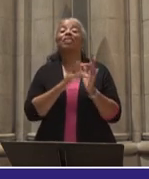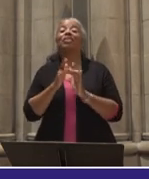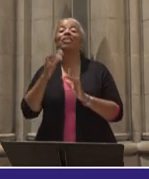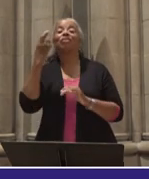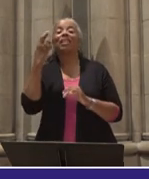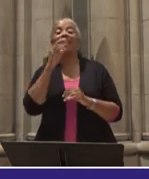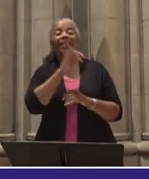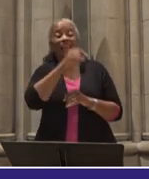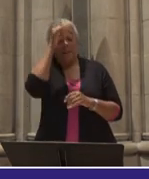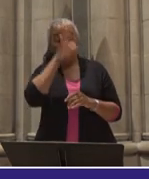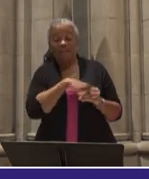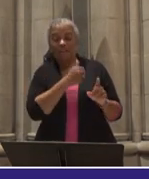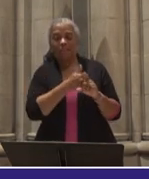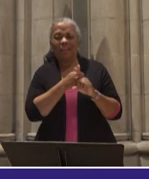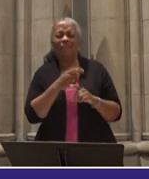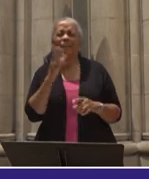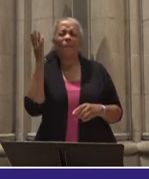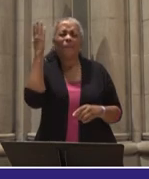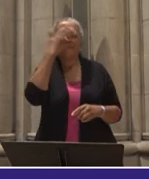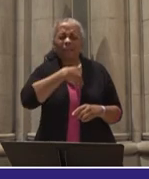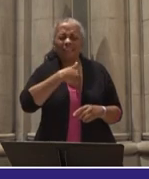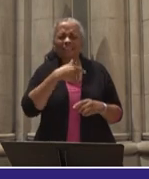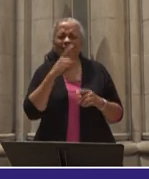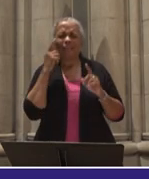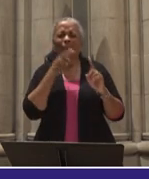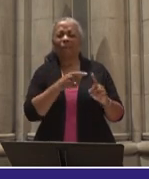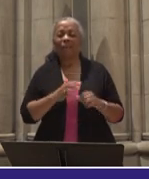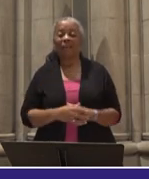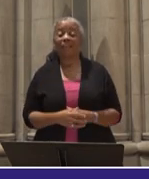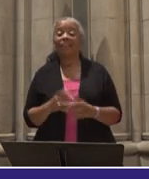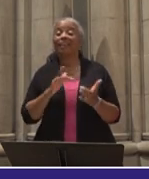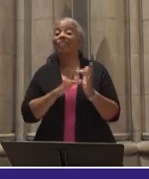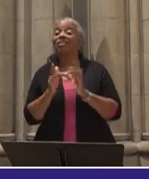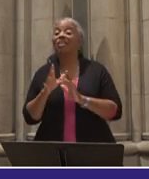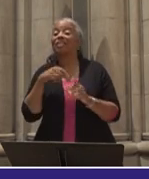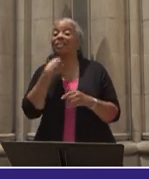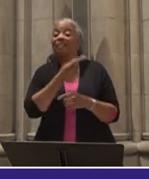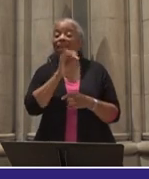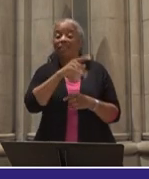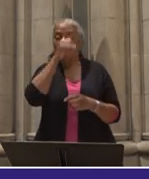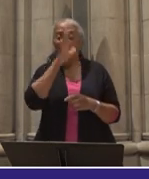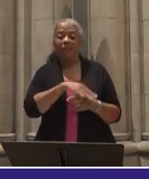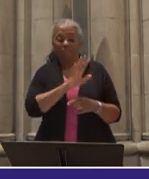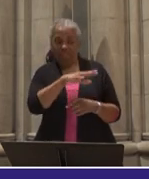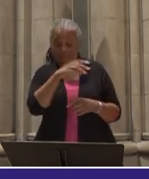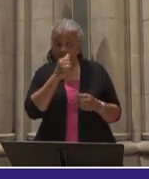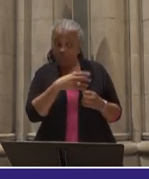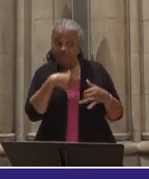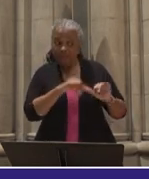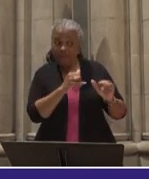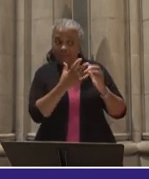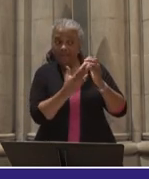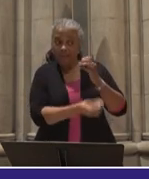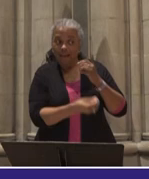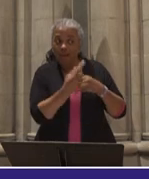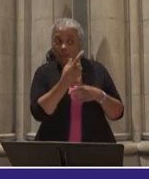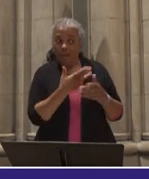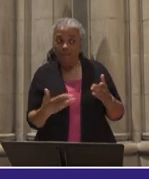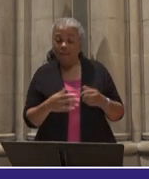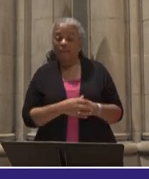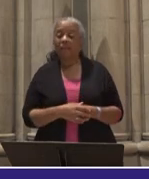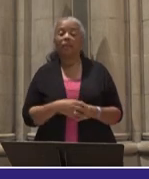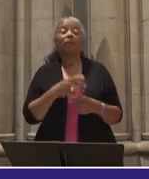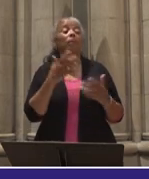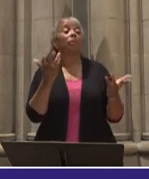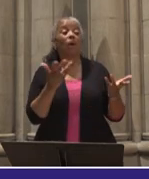has missed the point. And thus he tells the man that he is lacking one thing, which is that